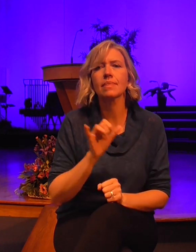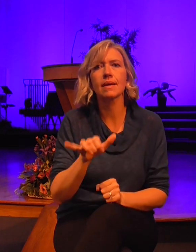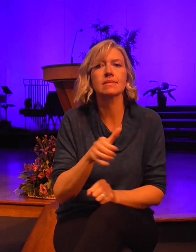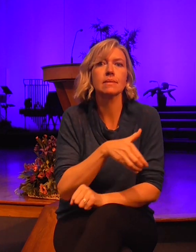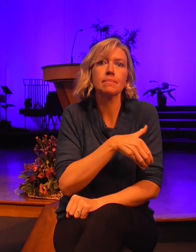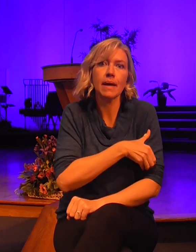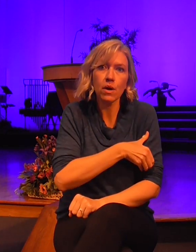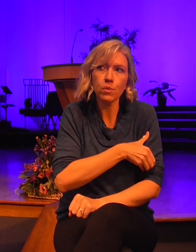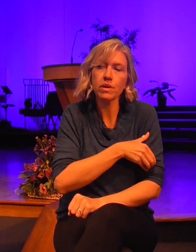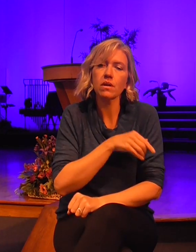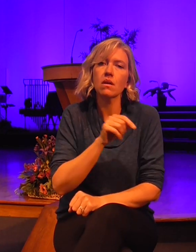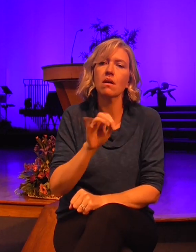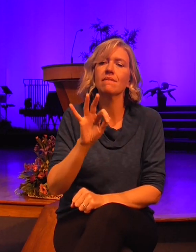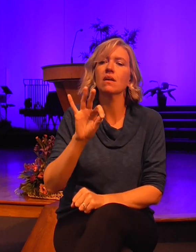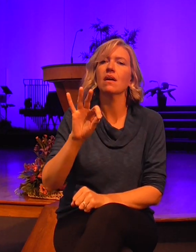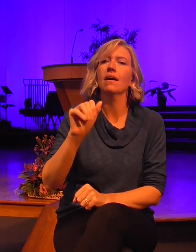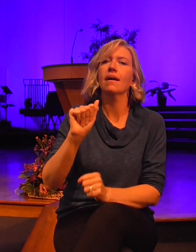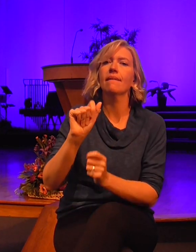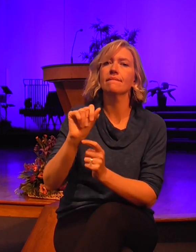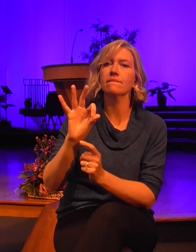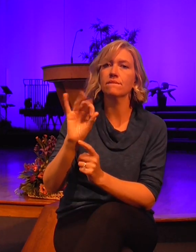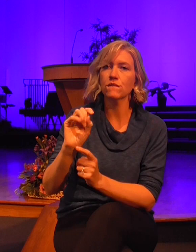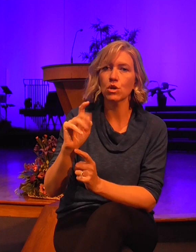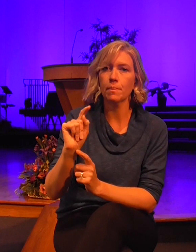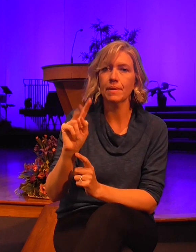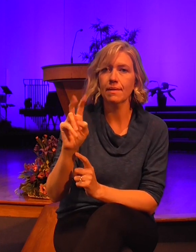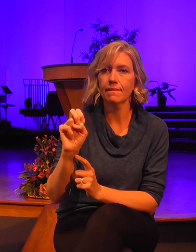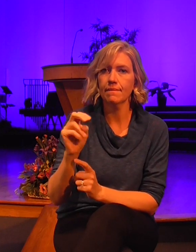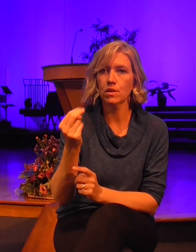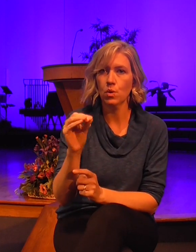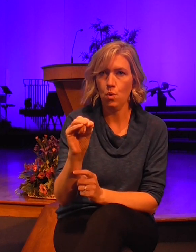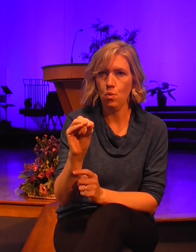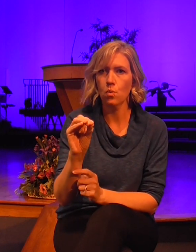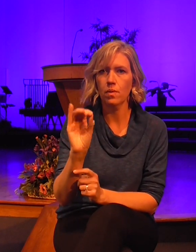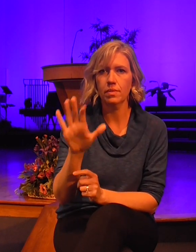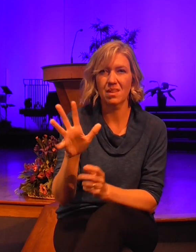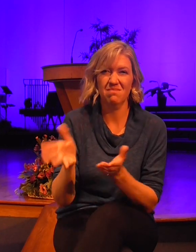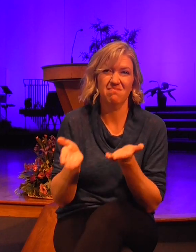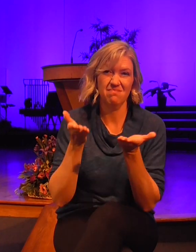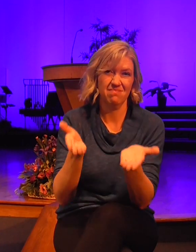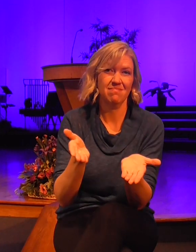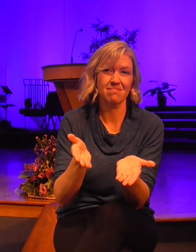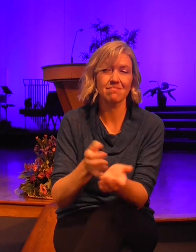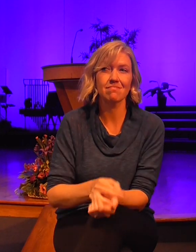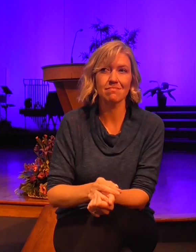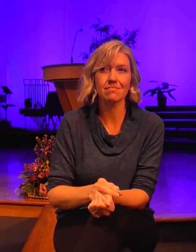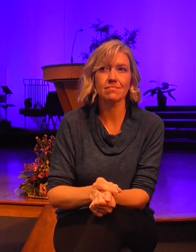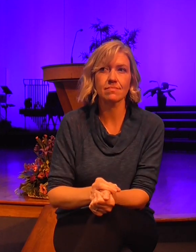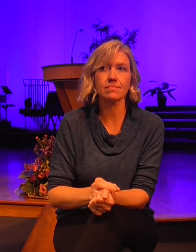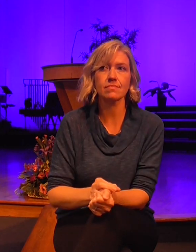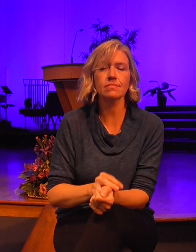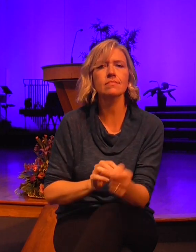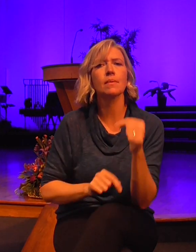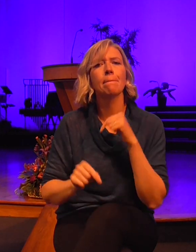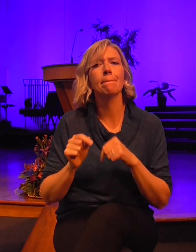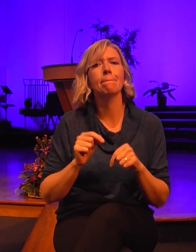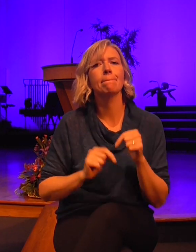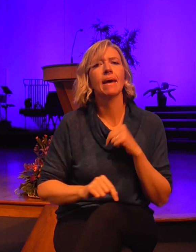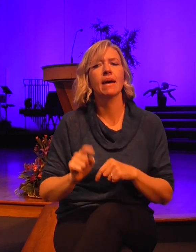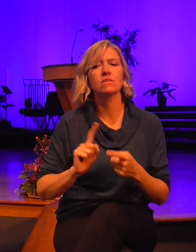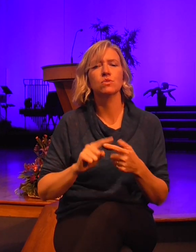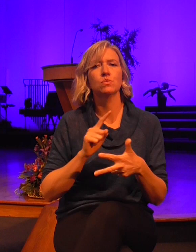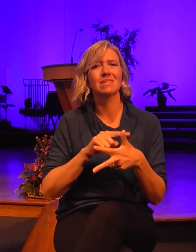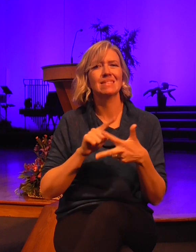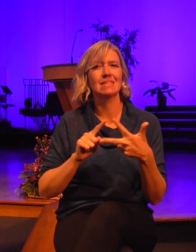the power that the affirmative no can bring to us. Going back to our list of things that we want to